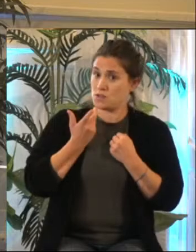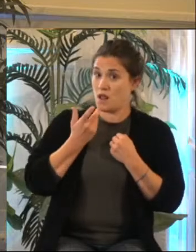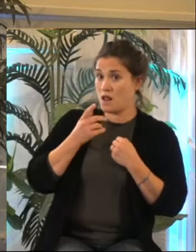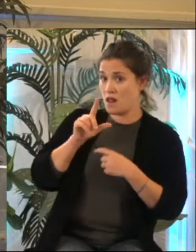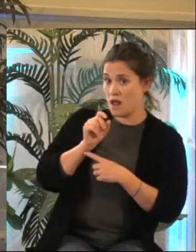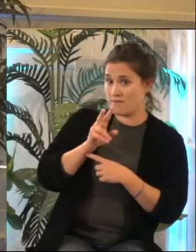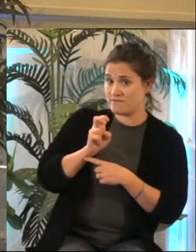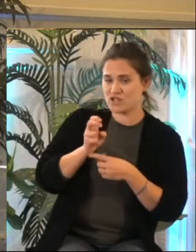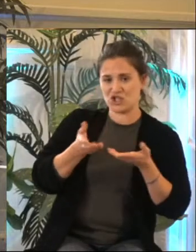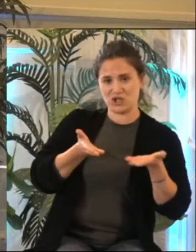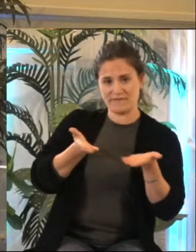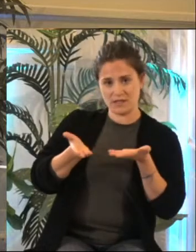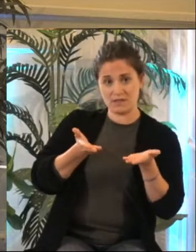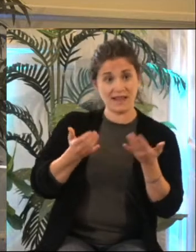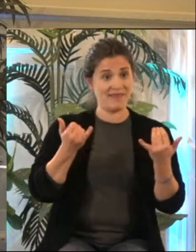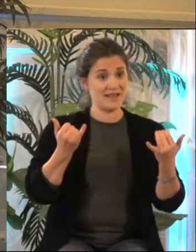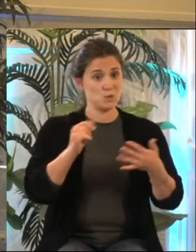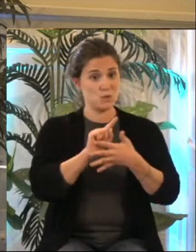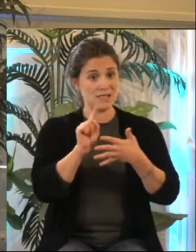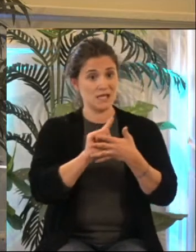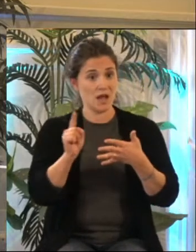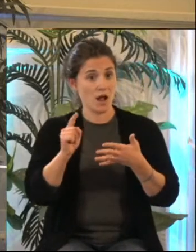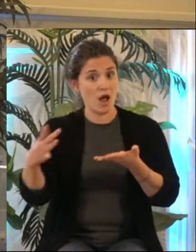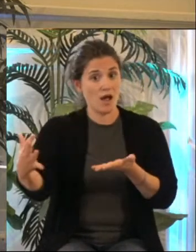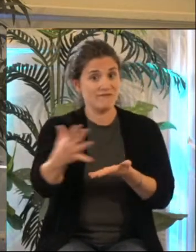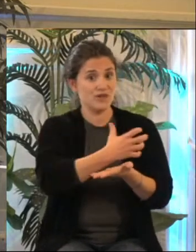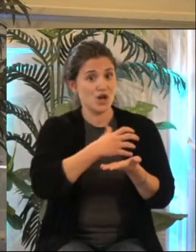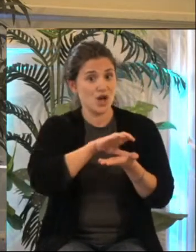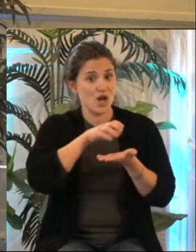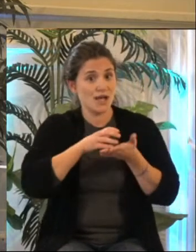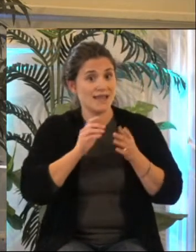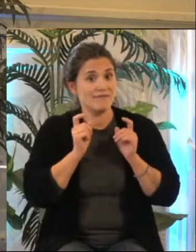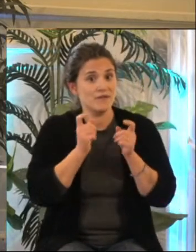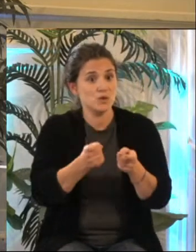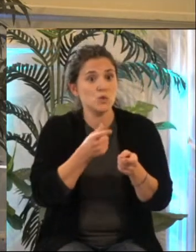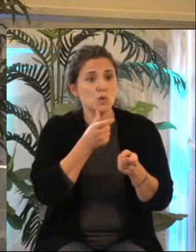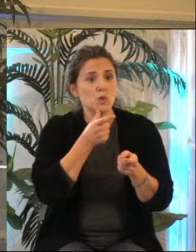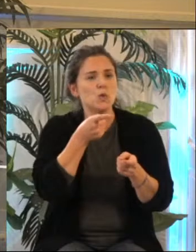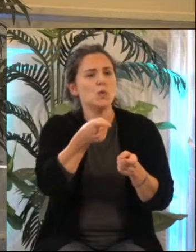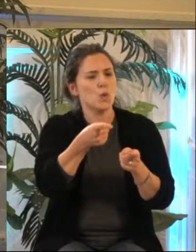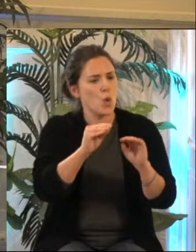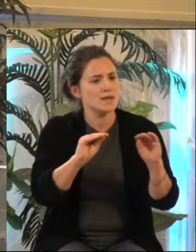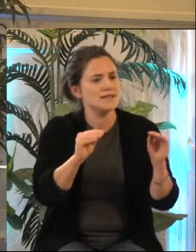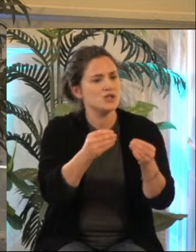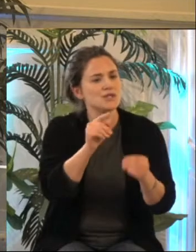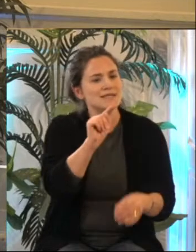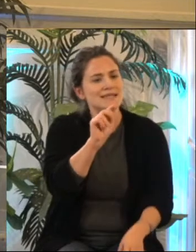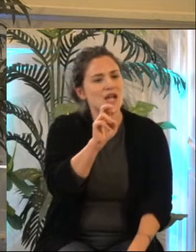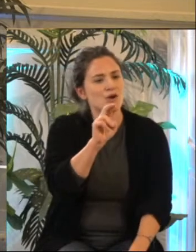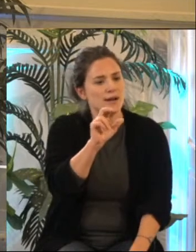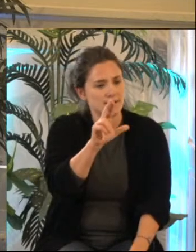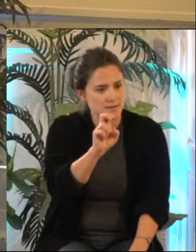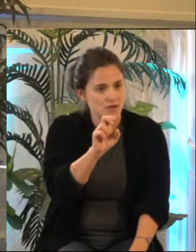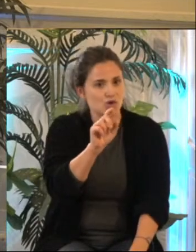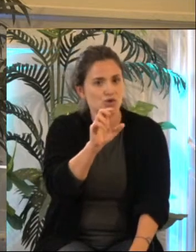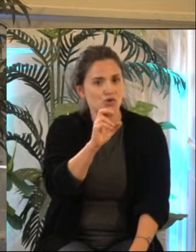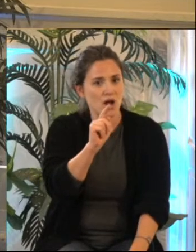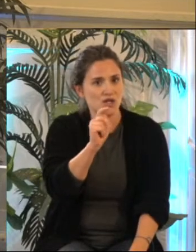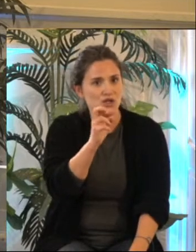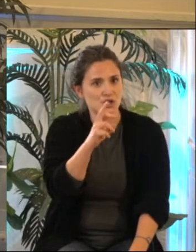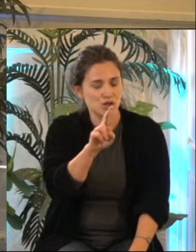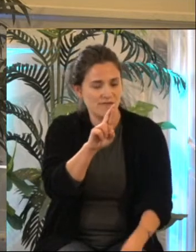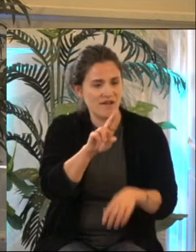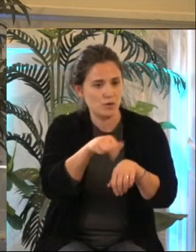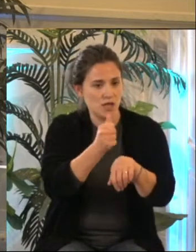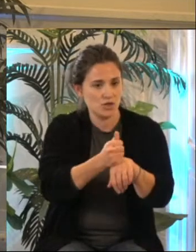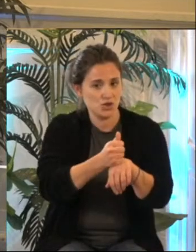service. So this week's offering is going to an organization that we've partnered with for a long time, the Terence Crutcher Foundation. The